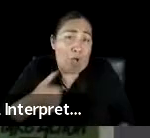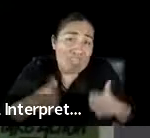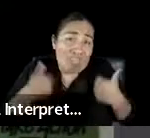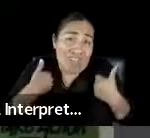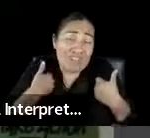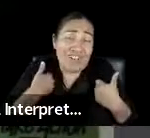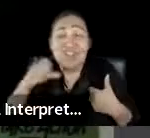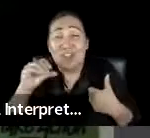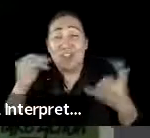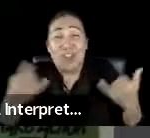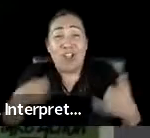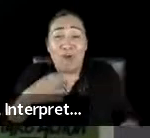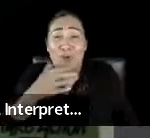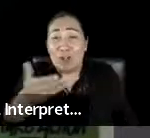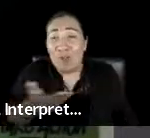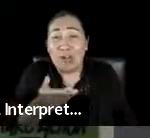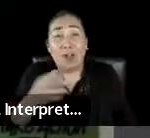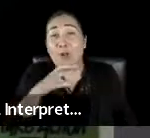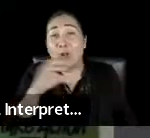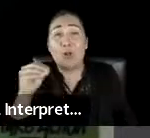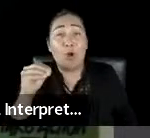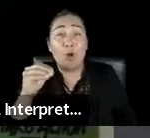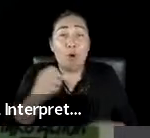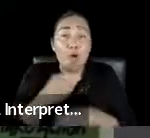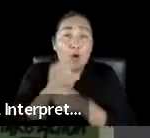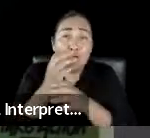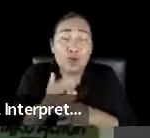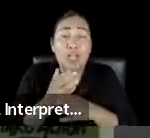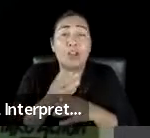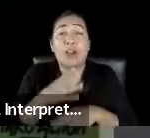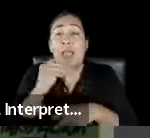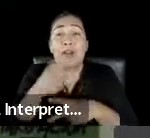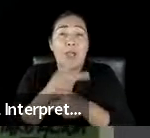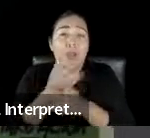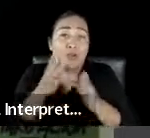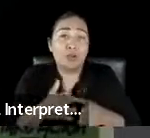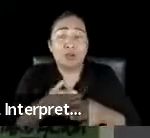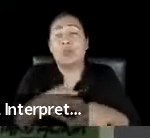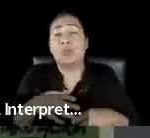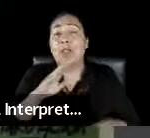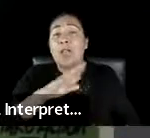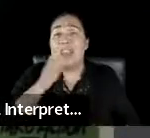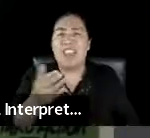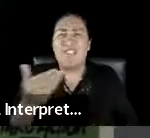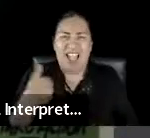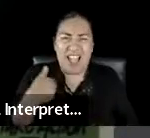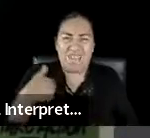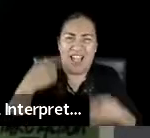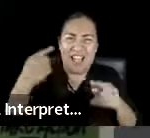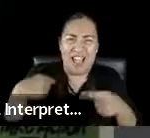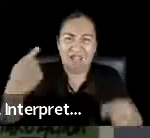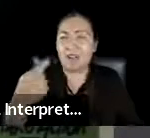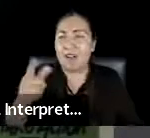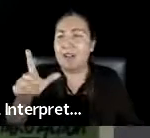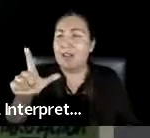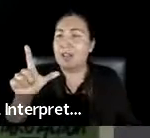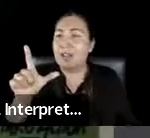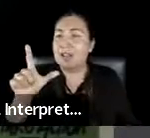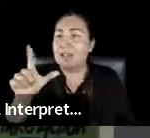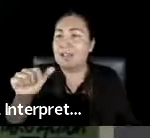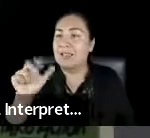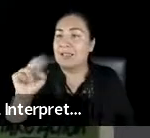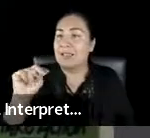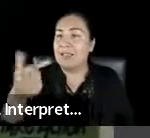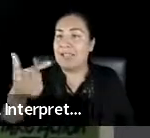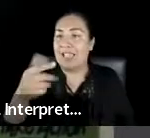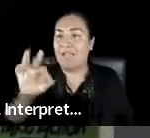I would like to now welcome co-creator and producer from the show, Never Have I Ever, Lang Fisher. Prior to her work on Never Have I Ever, she